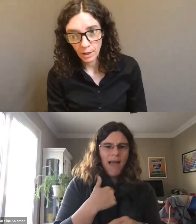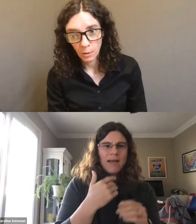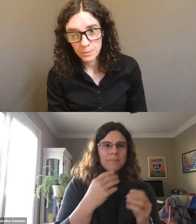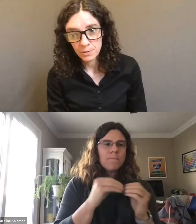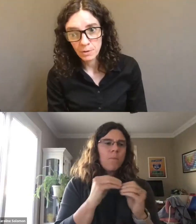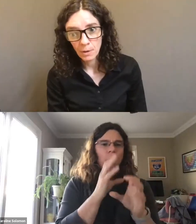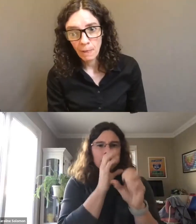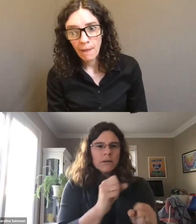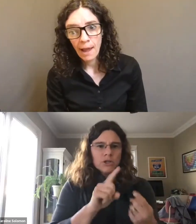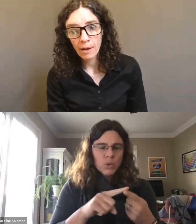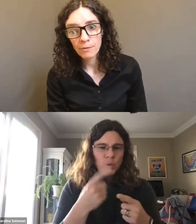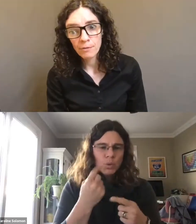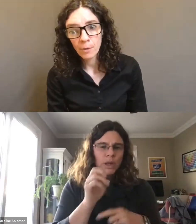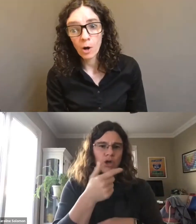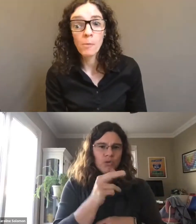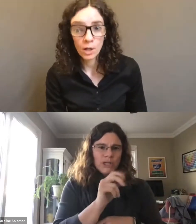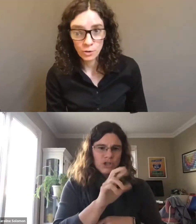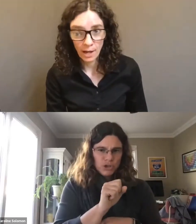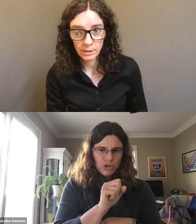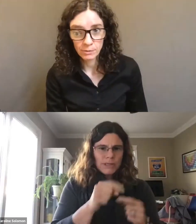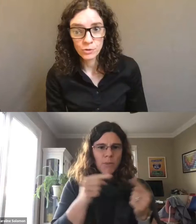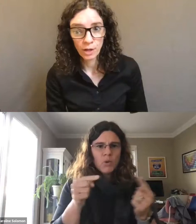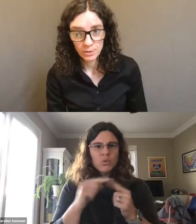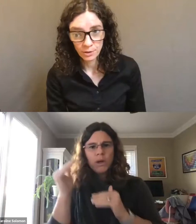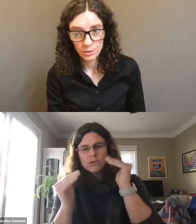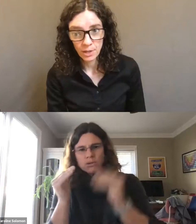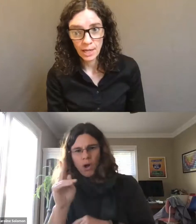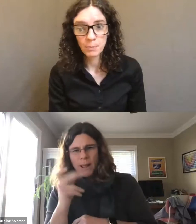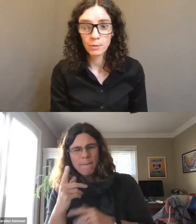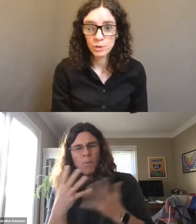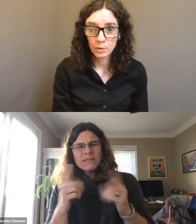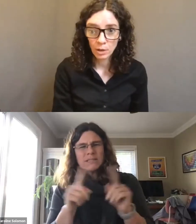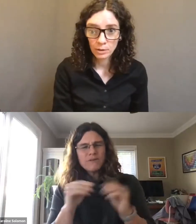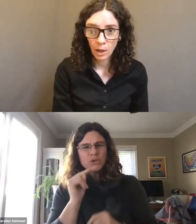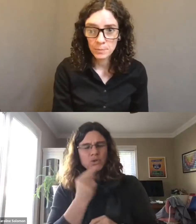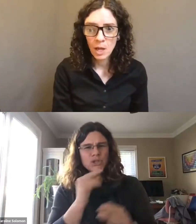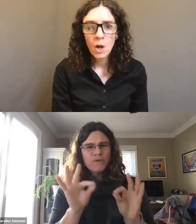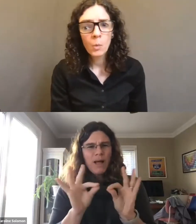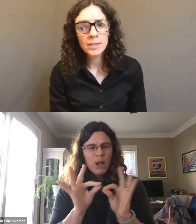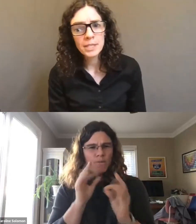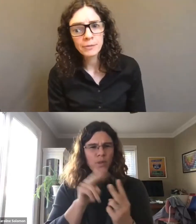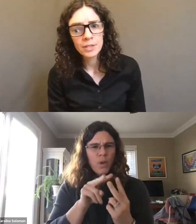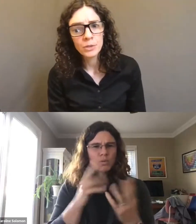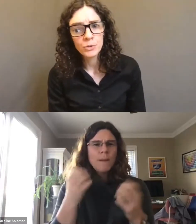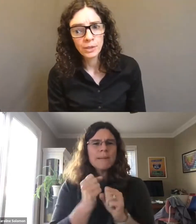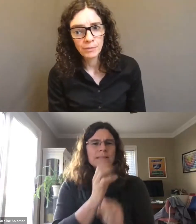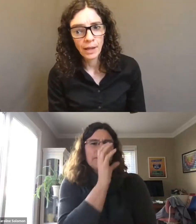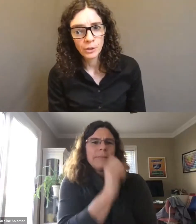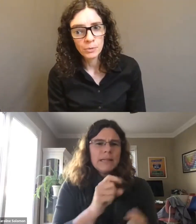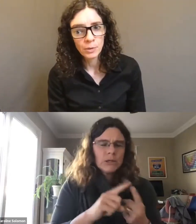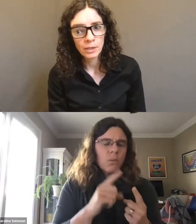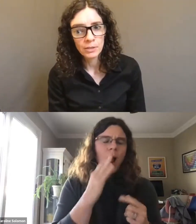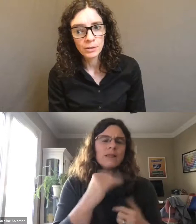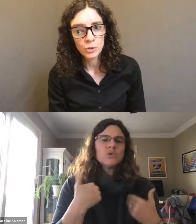juvenile kelps are more attractive to grazers as opposed to adult kelps. What's the difference in nutrient